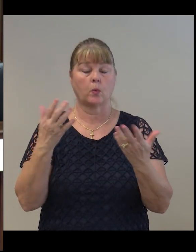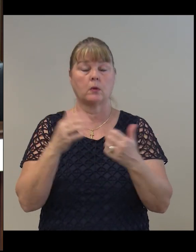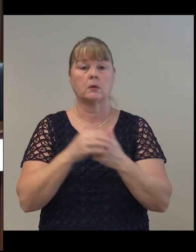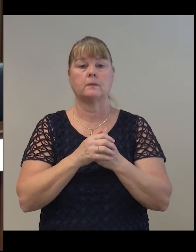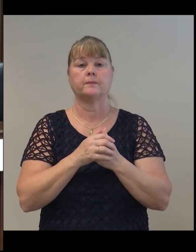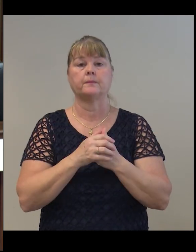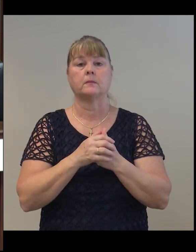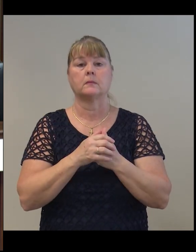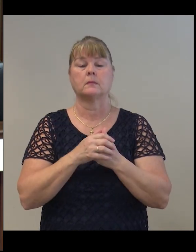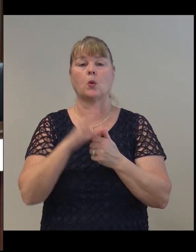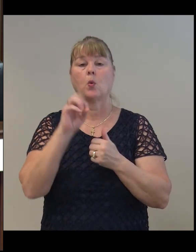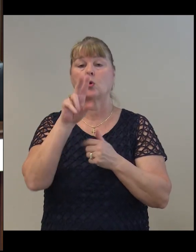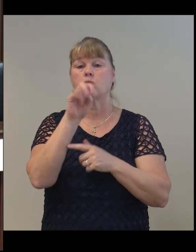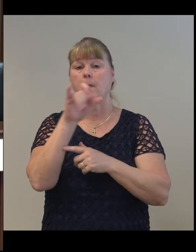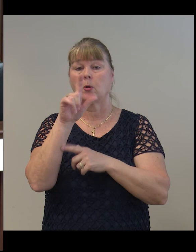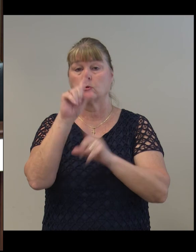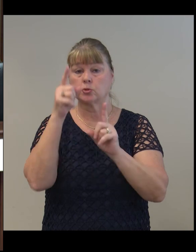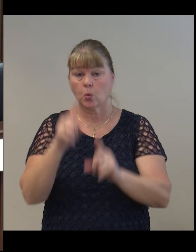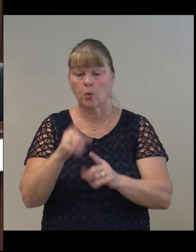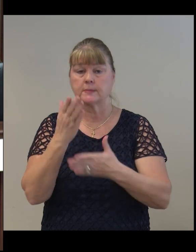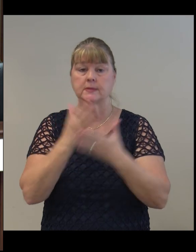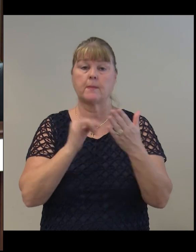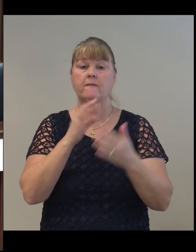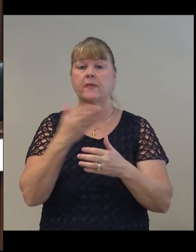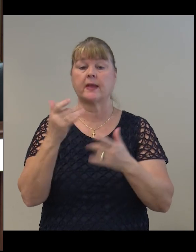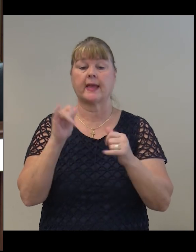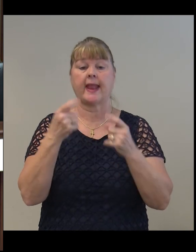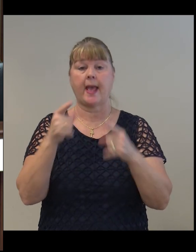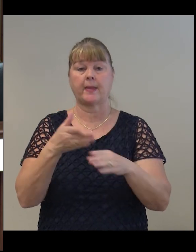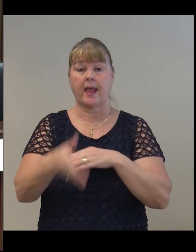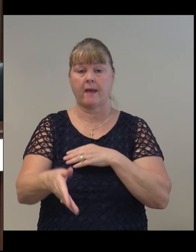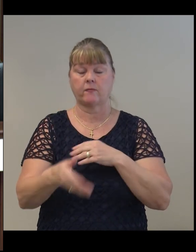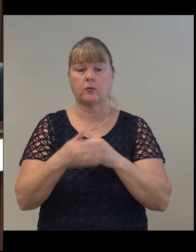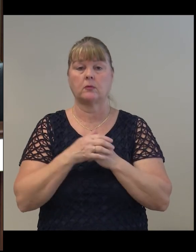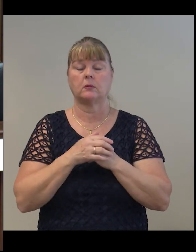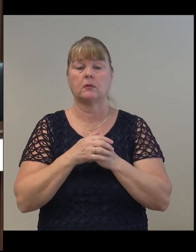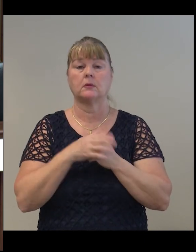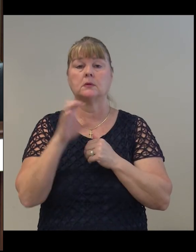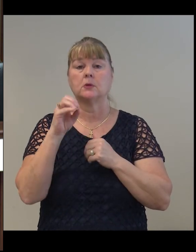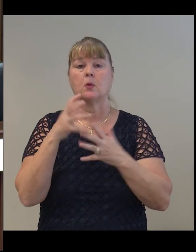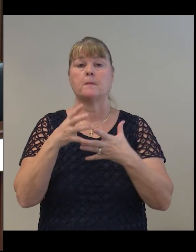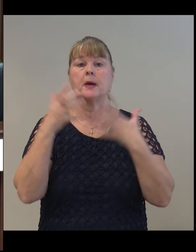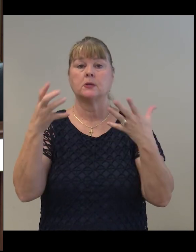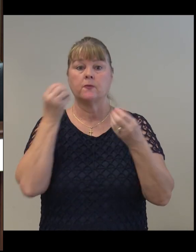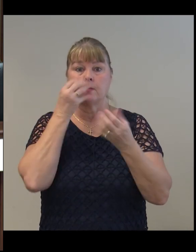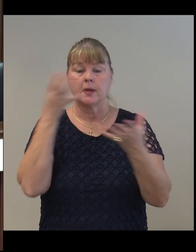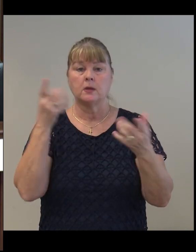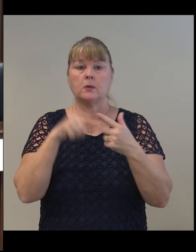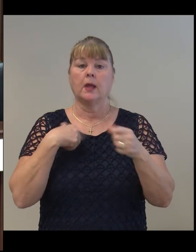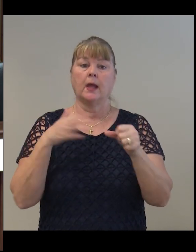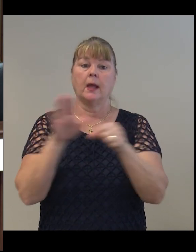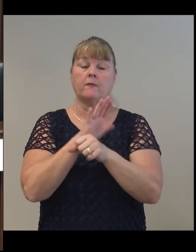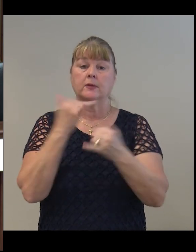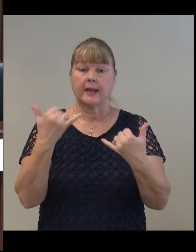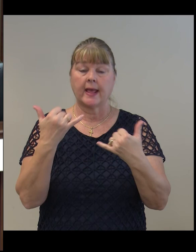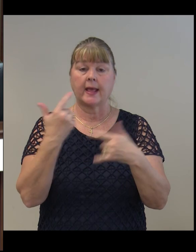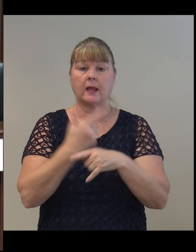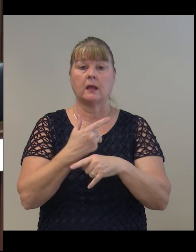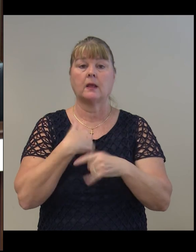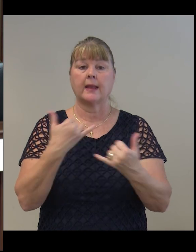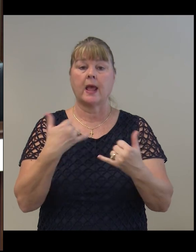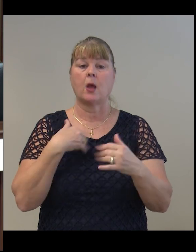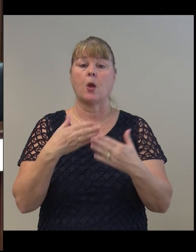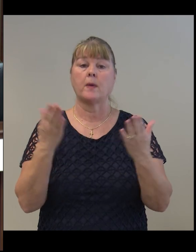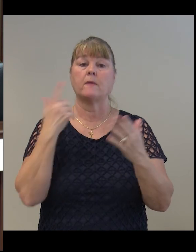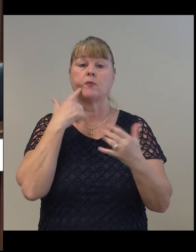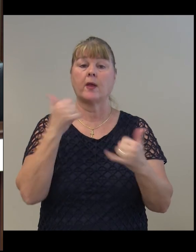of a hurricane or a tropical storm, and then some of the things that could happen afterwards. So much of information that we've covered today, and